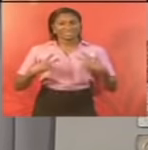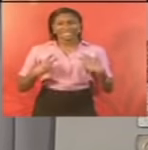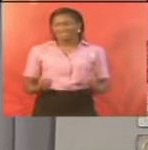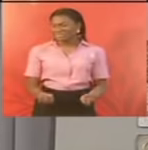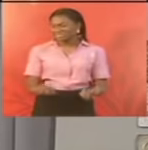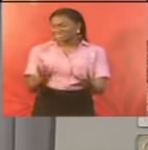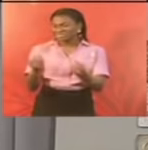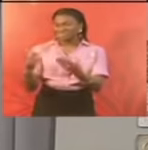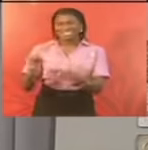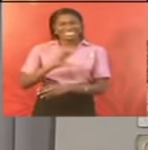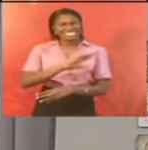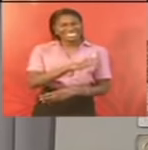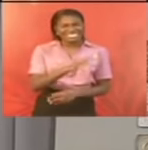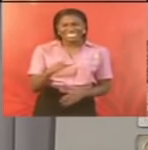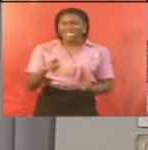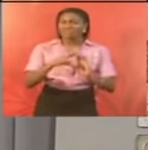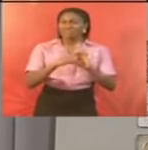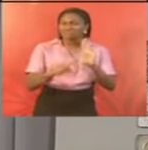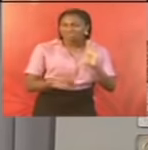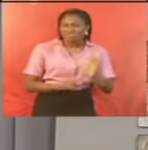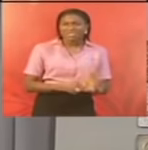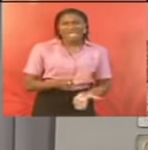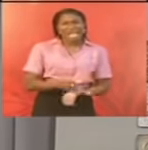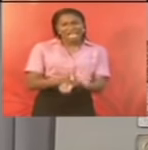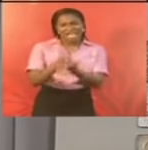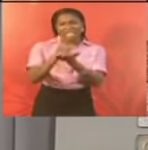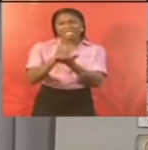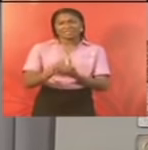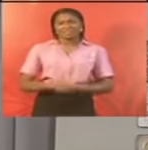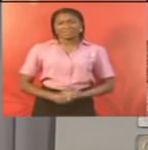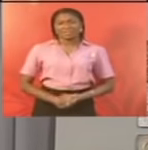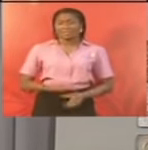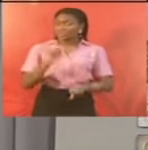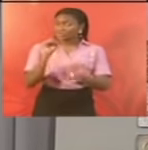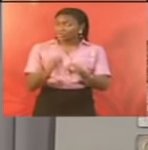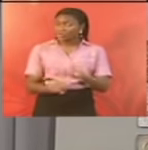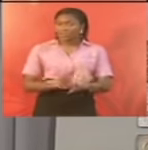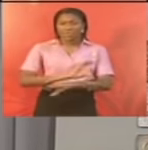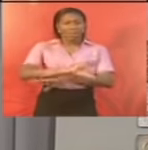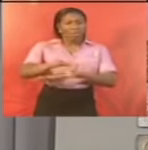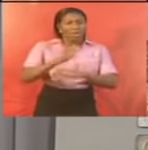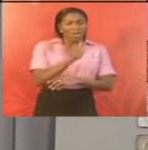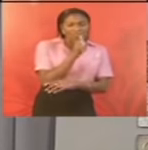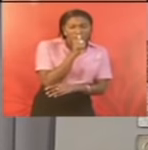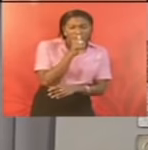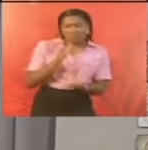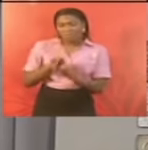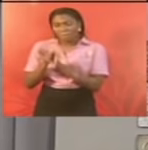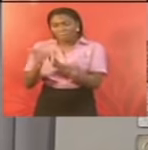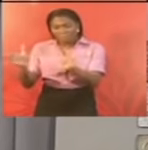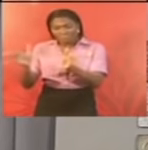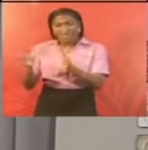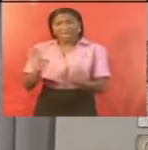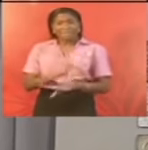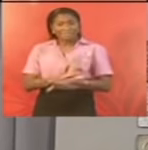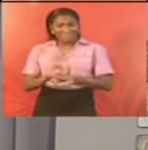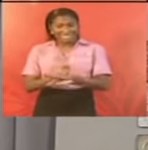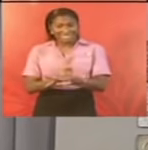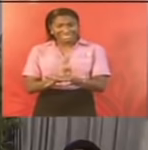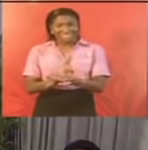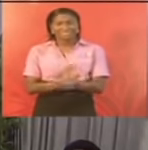all basically standardized. So this is a time for corporate and the public sector to really empower your OSH